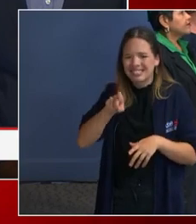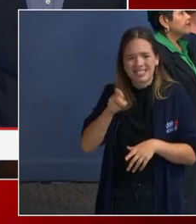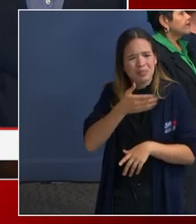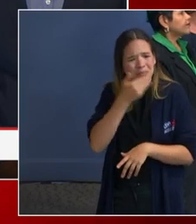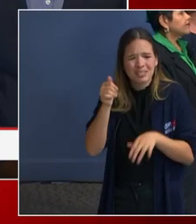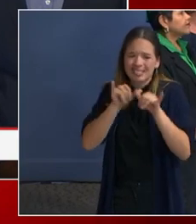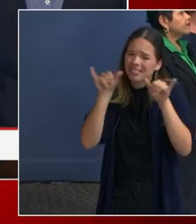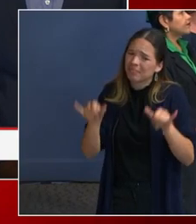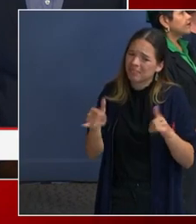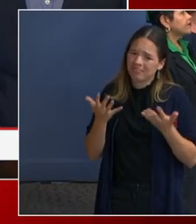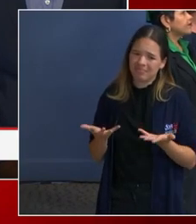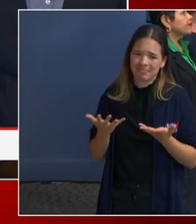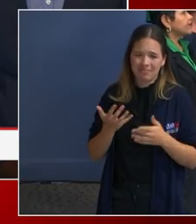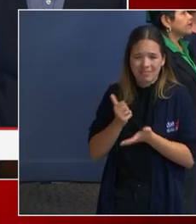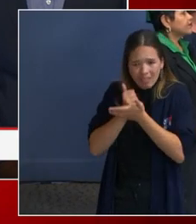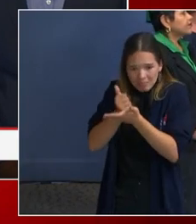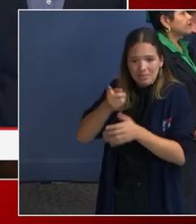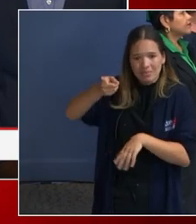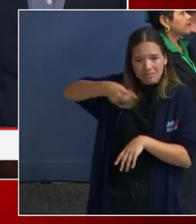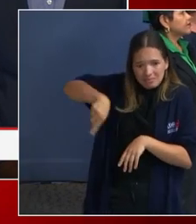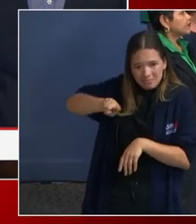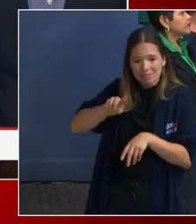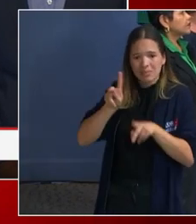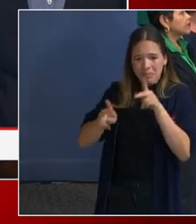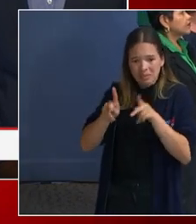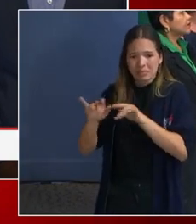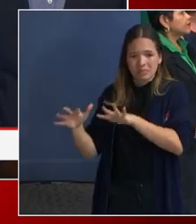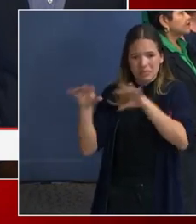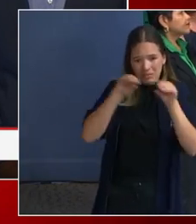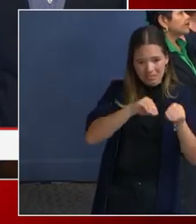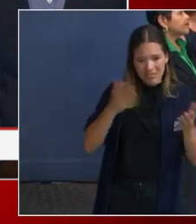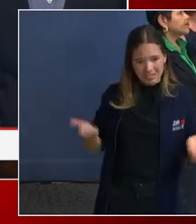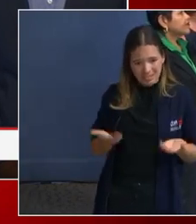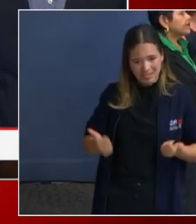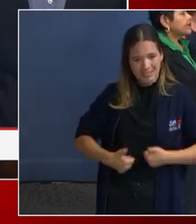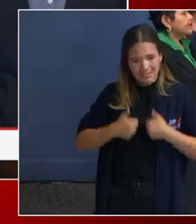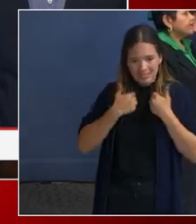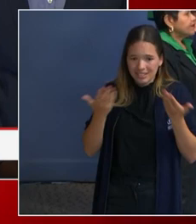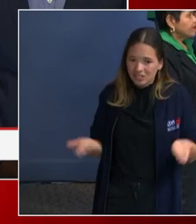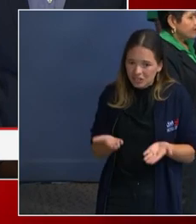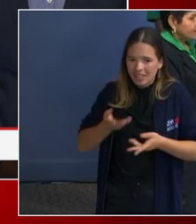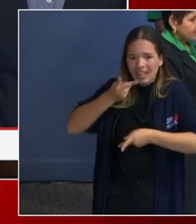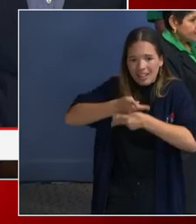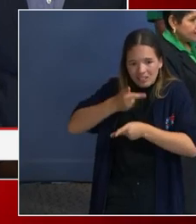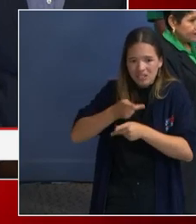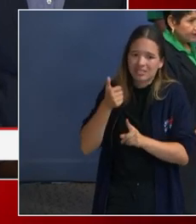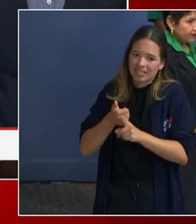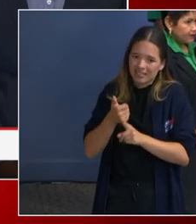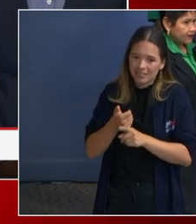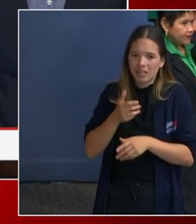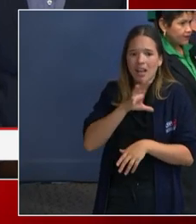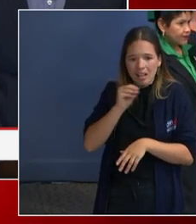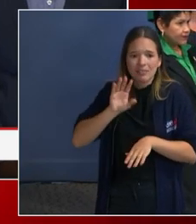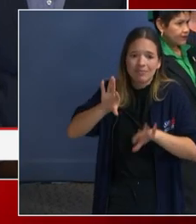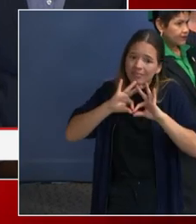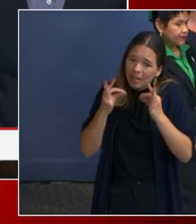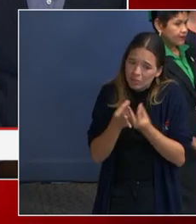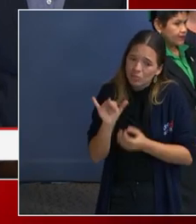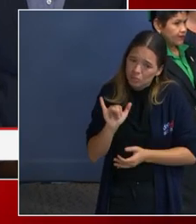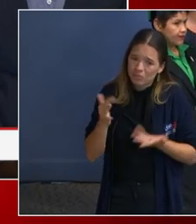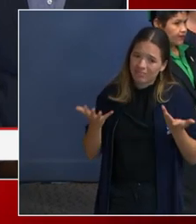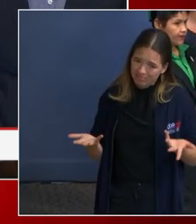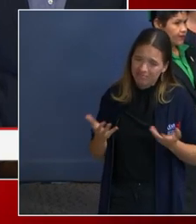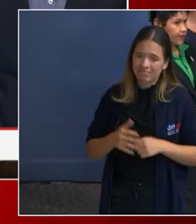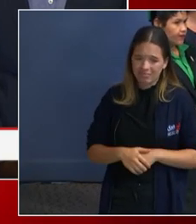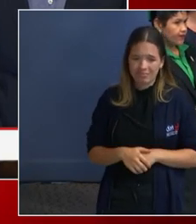can come to our country and live here and be able to take care of themselves and their families. Yep. So I understand the practical